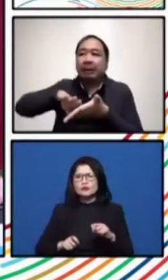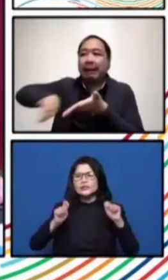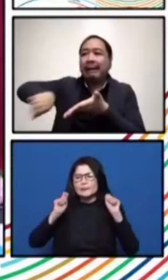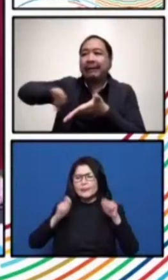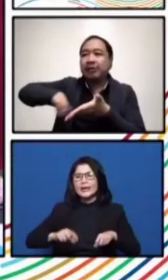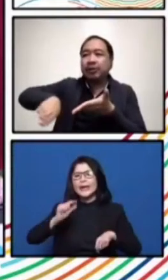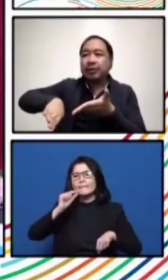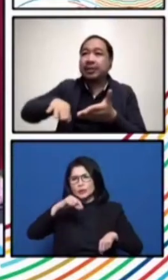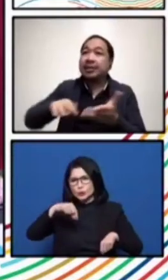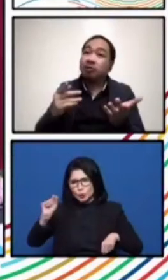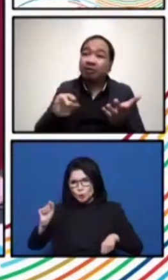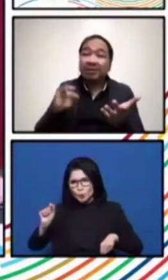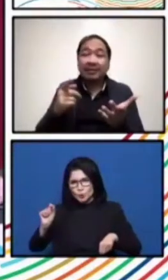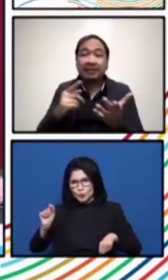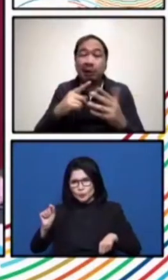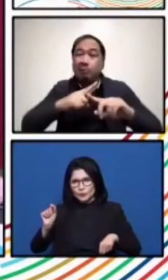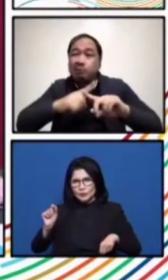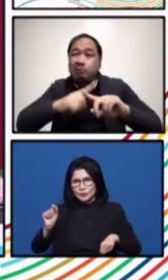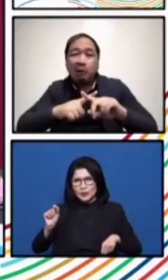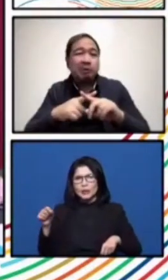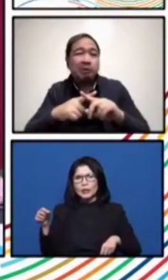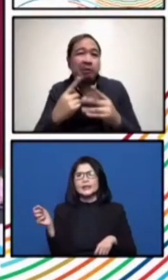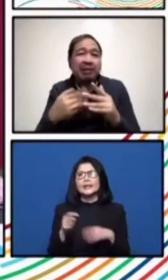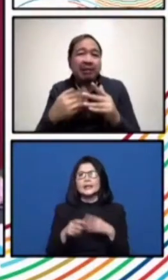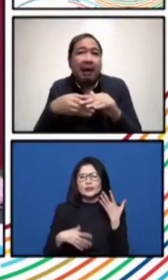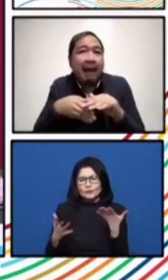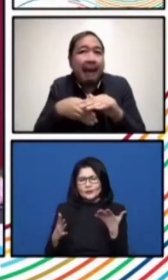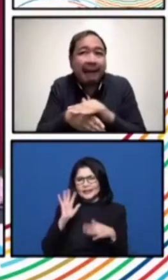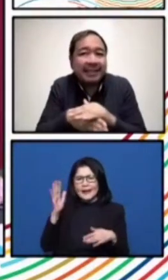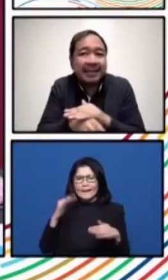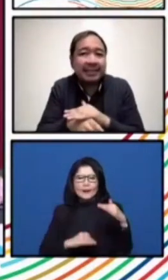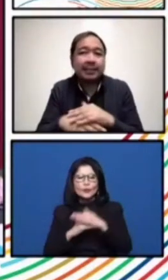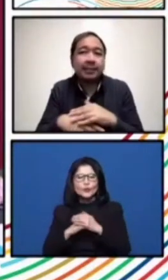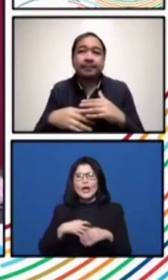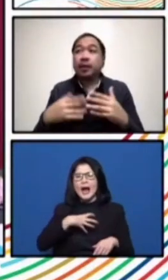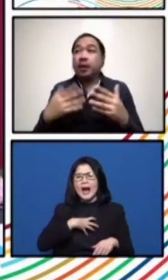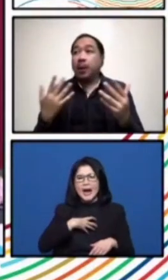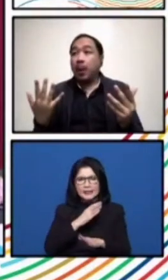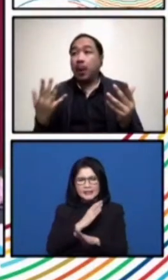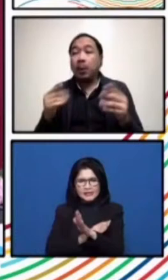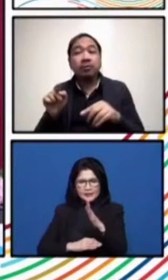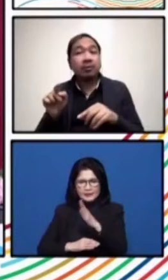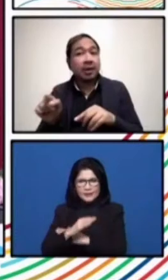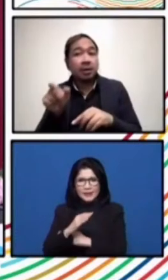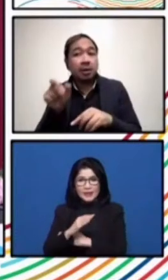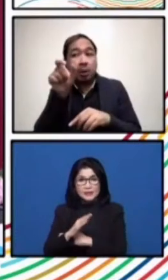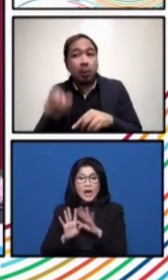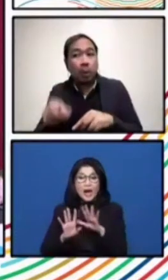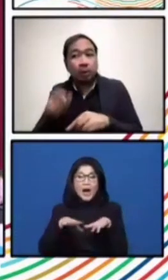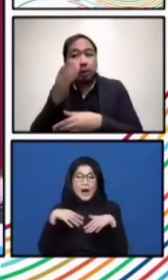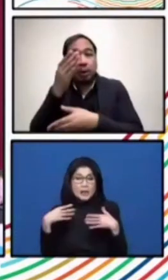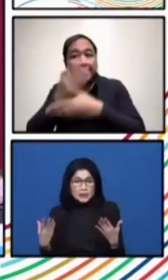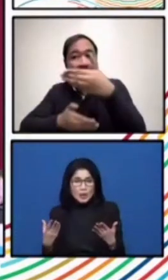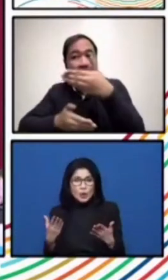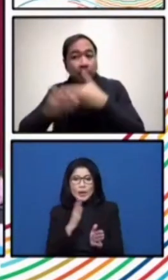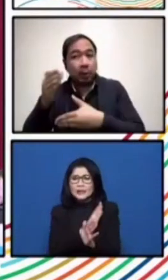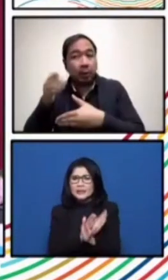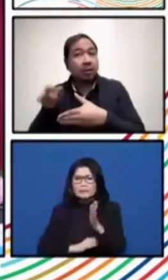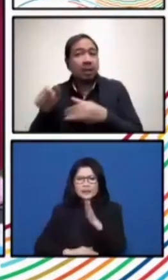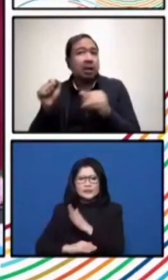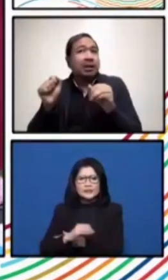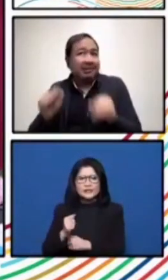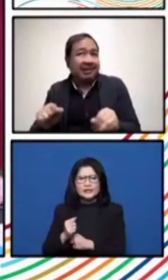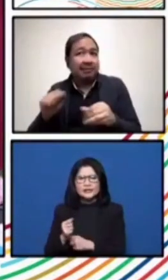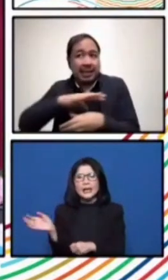persons with disability will experience inclusion if we embrace it and take the